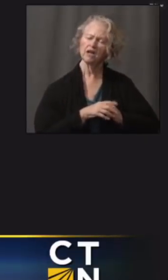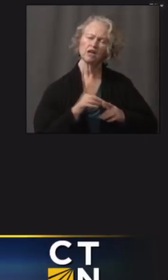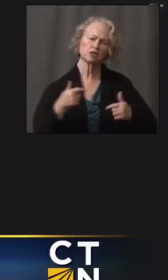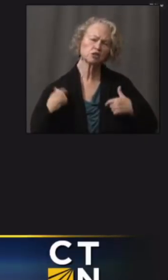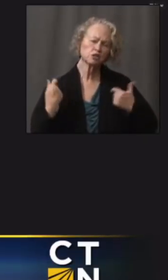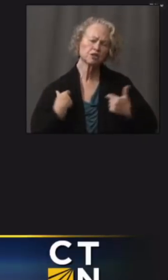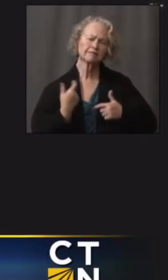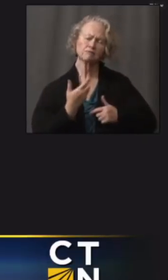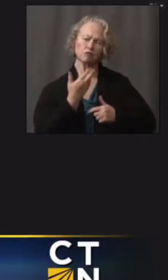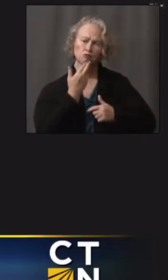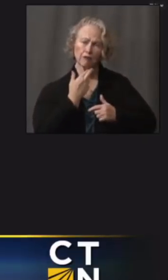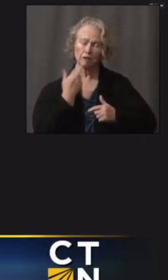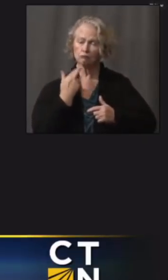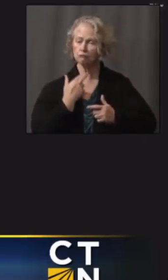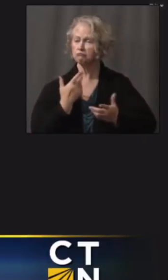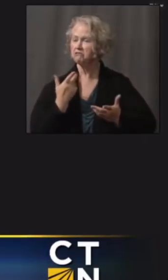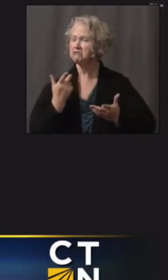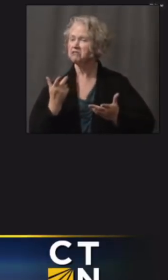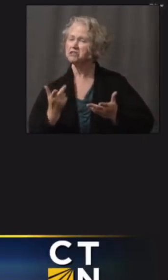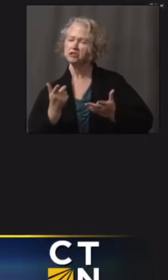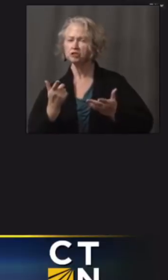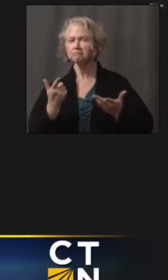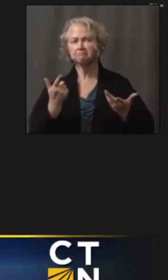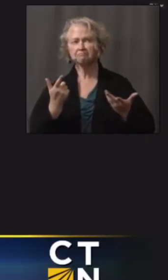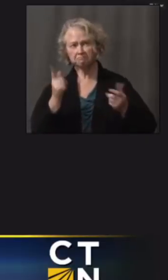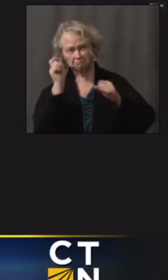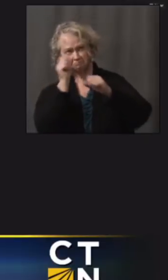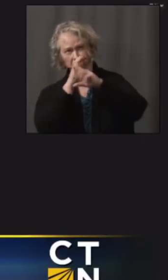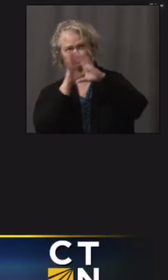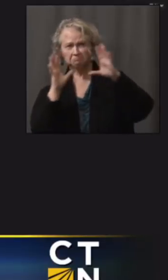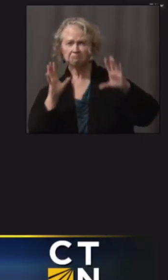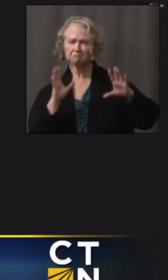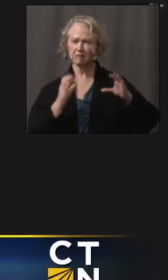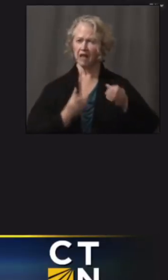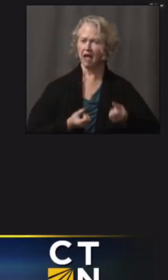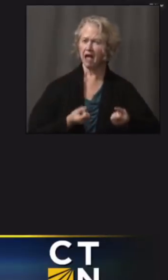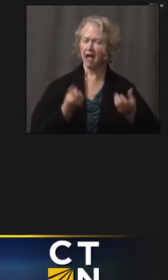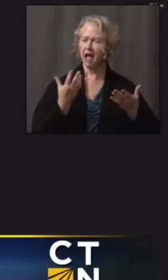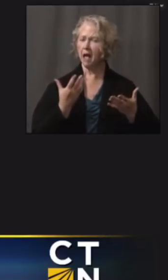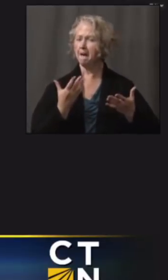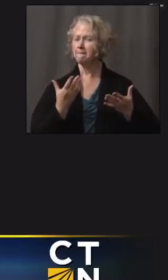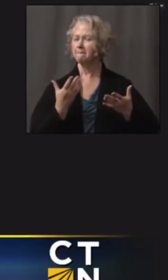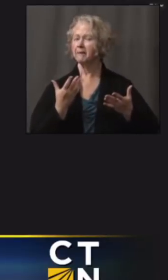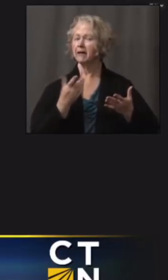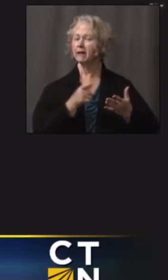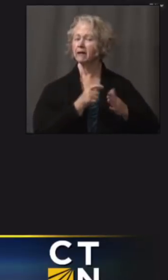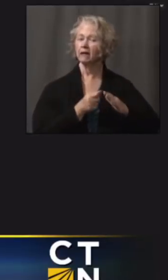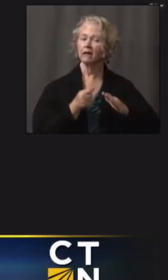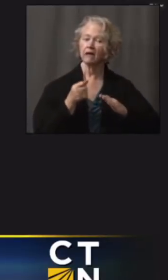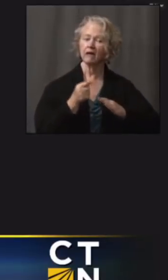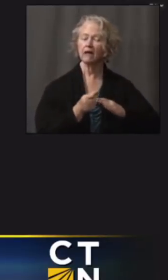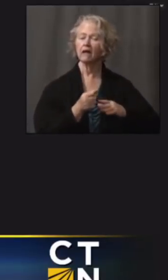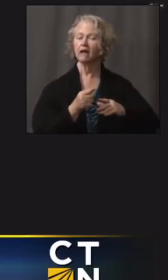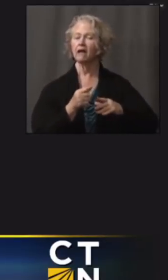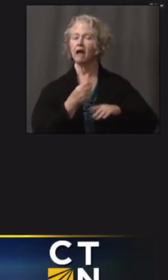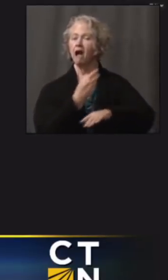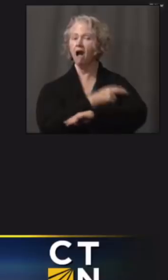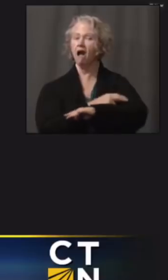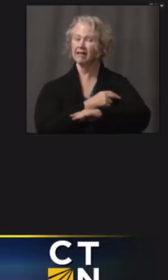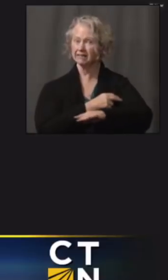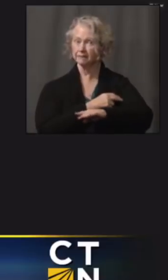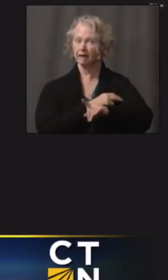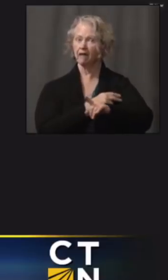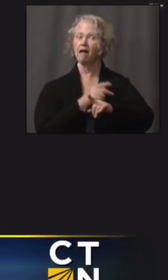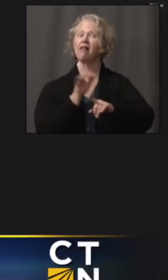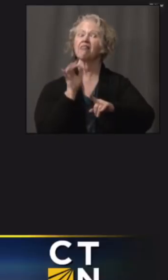and restaurants. Do you have a number in mind in terms of hospitalizations reached that might